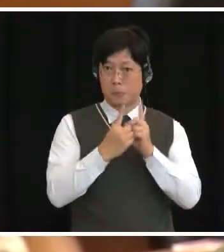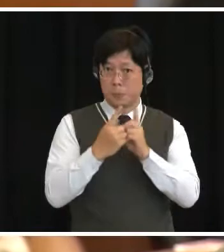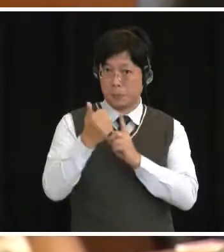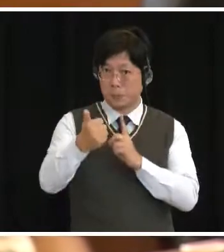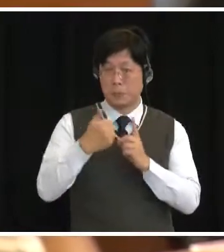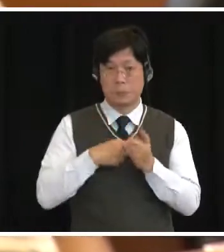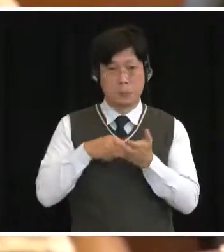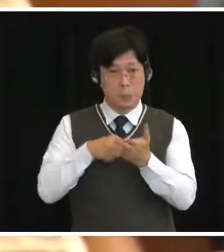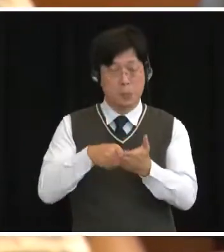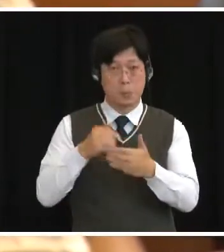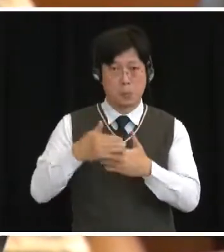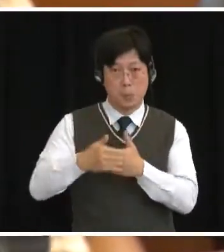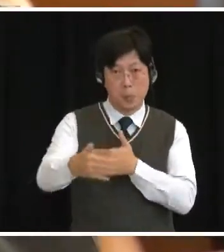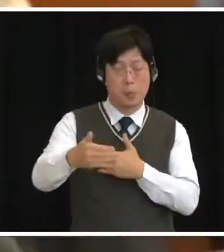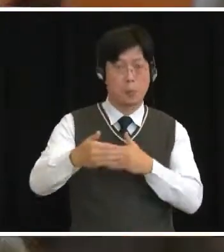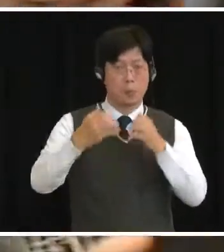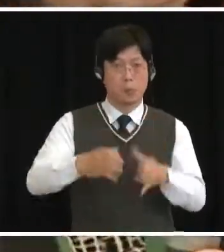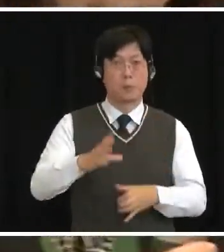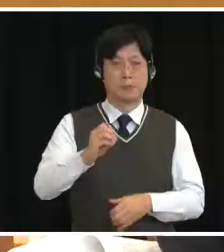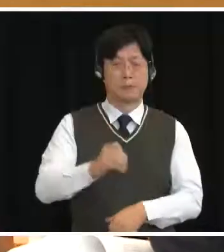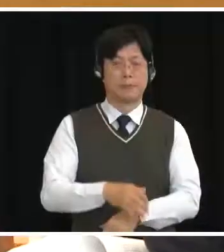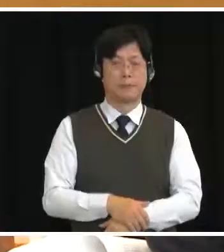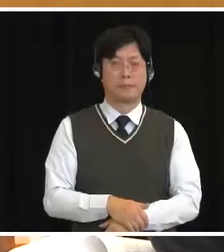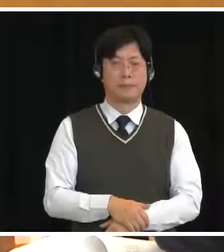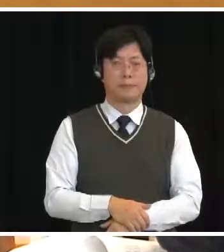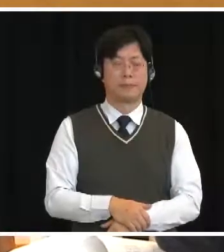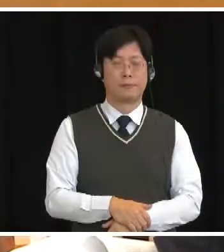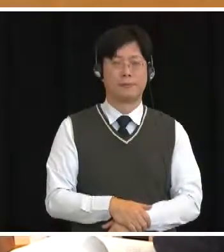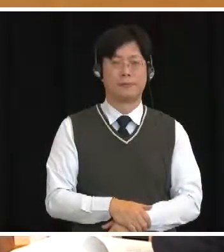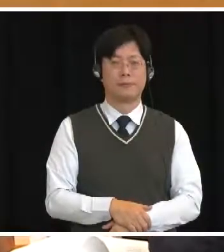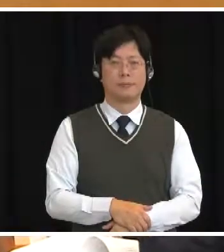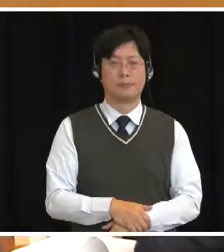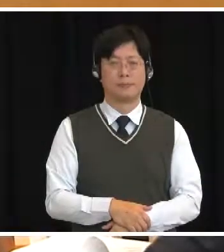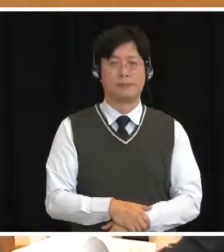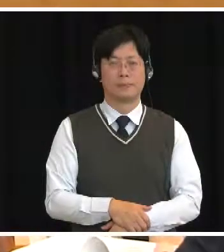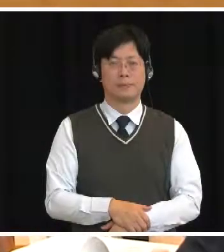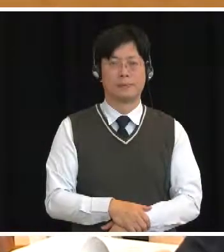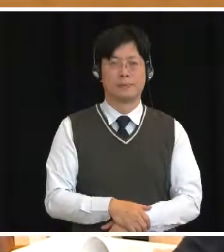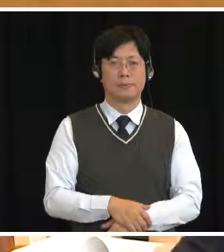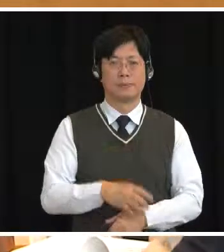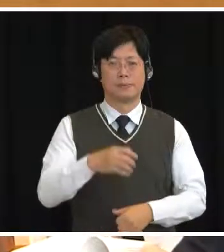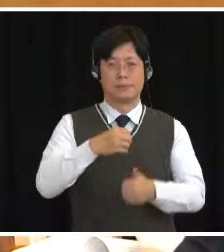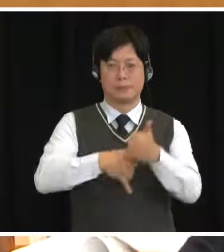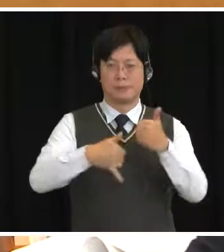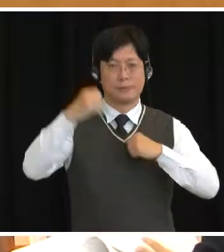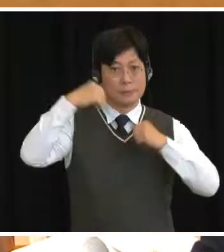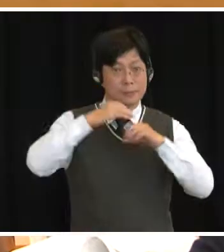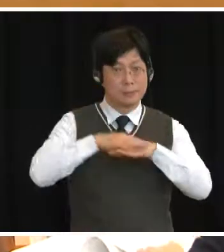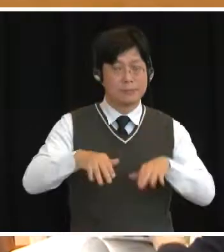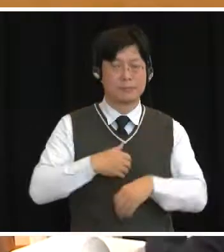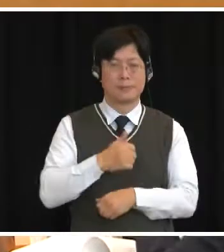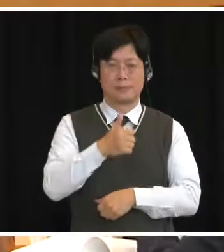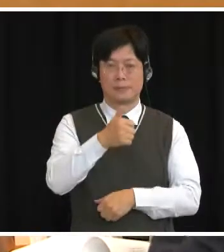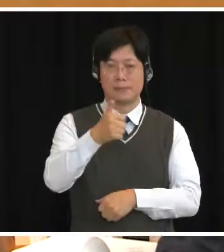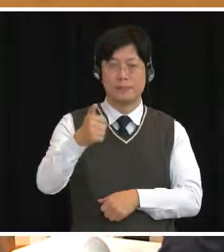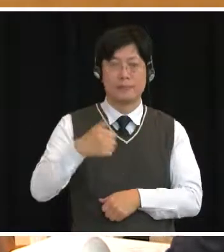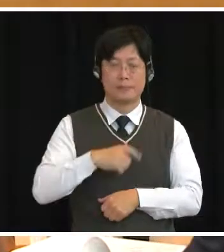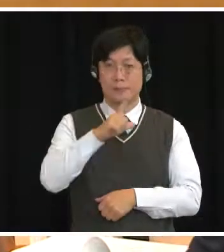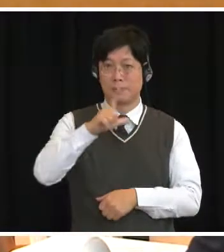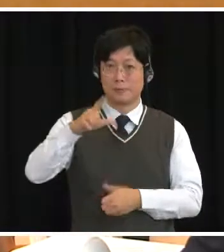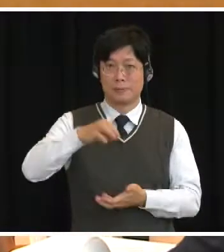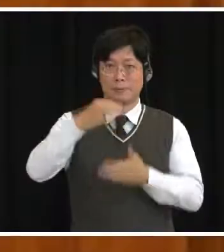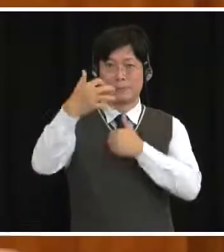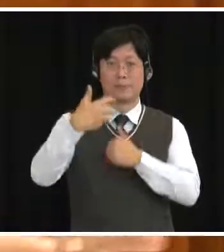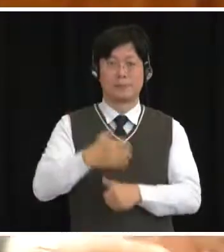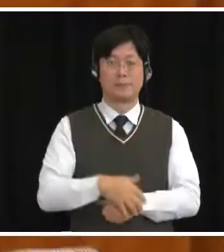How about children-friendly complaints mechanism or channels? Let's ask the control yuan to answer.